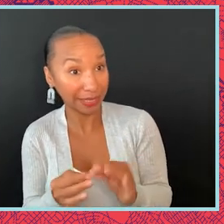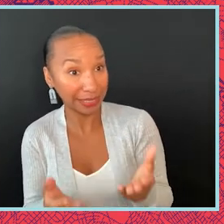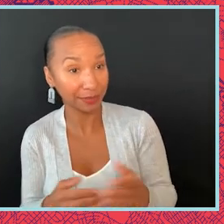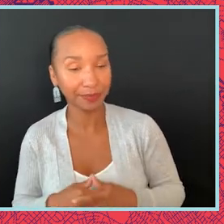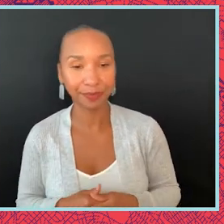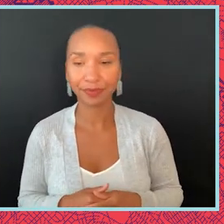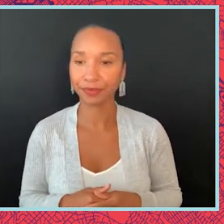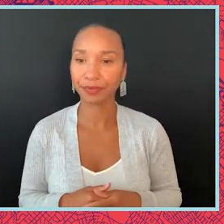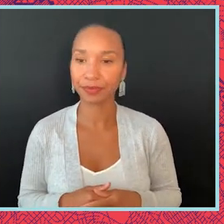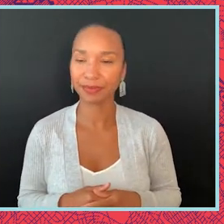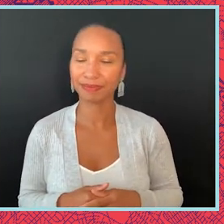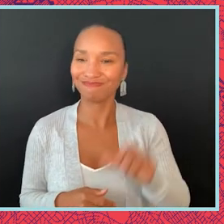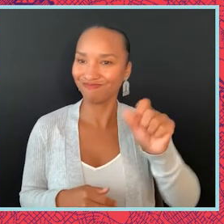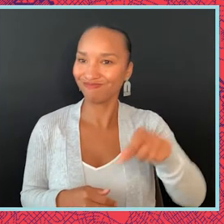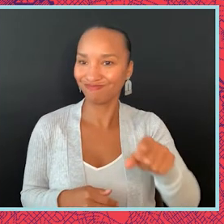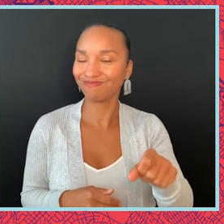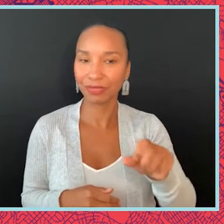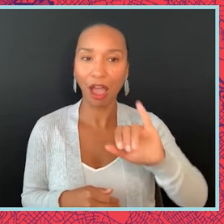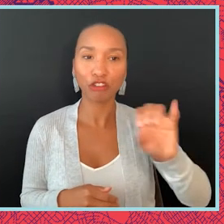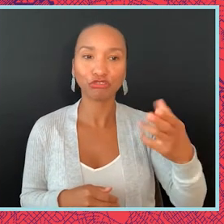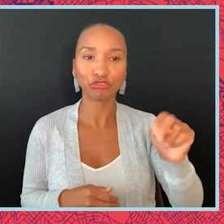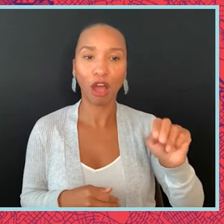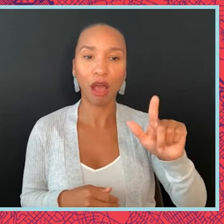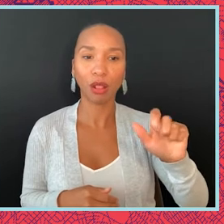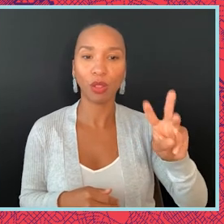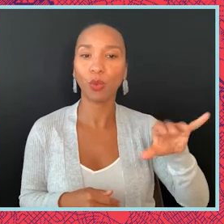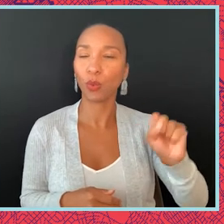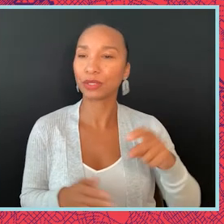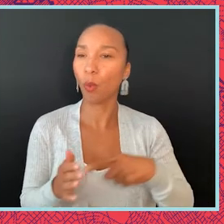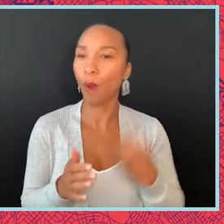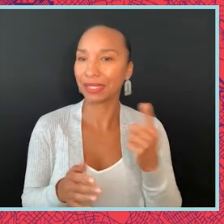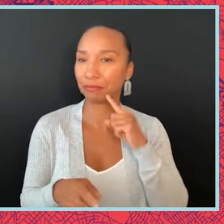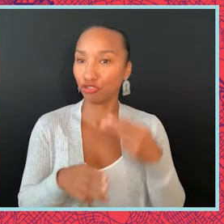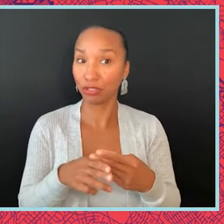words, anything on your mind? Yeah, I mean, as John Lewis once said, that